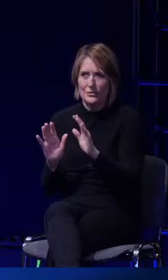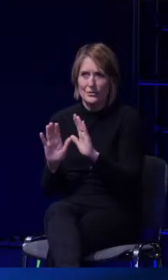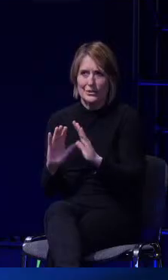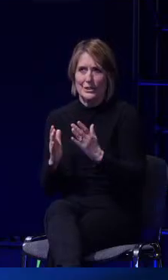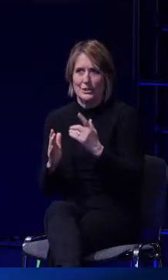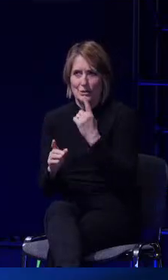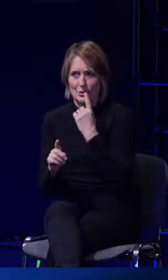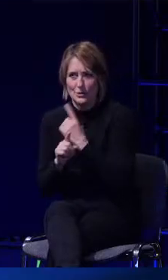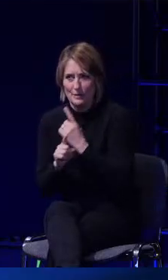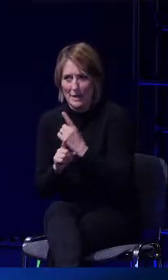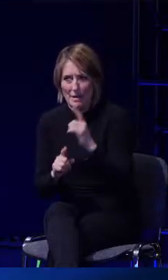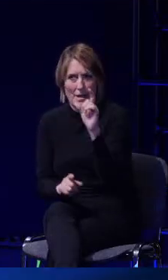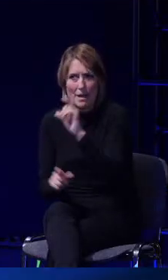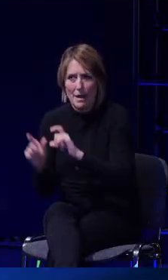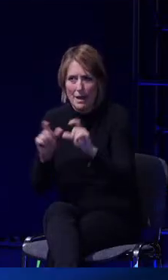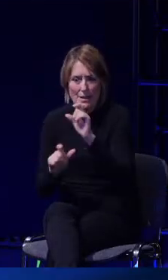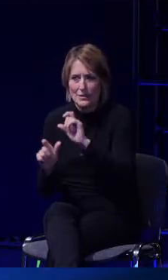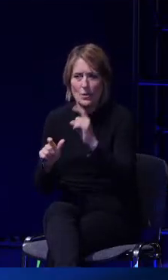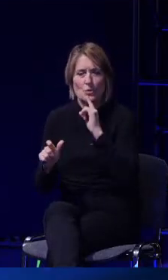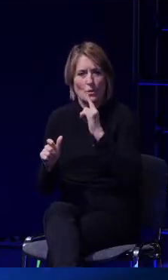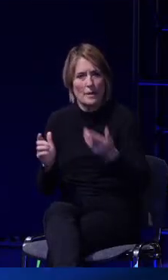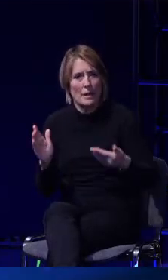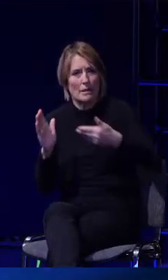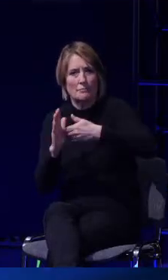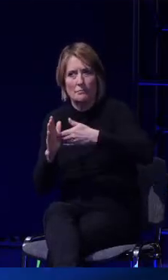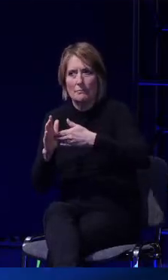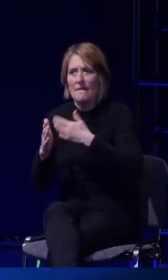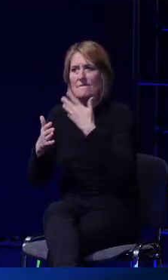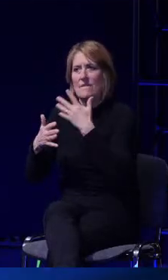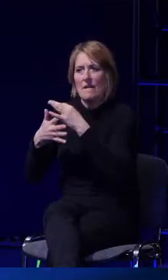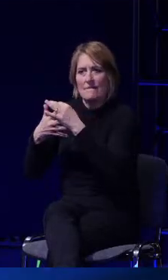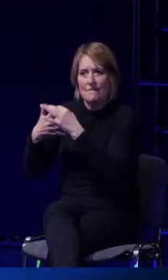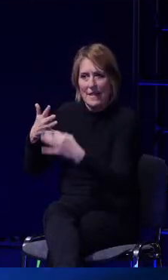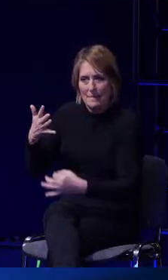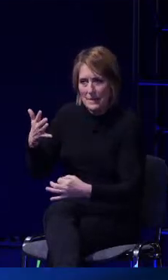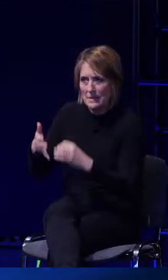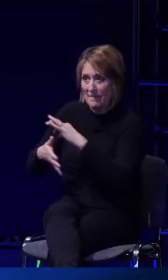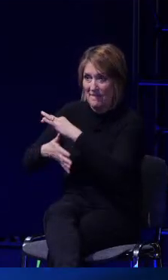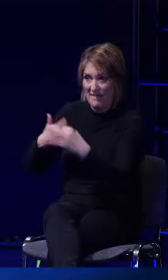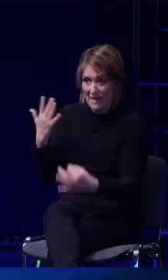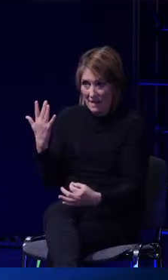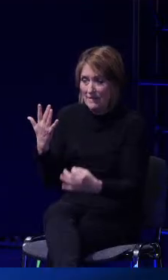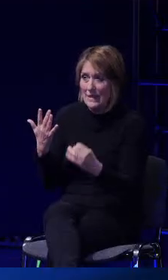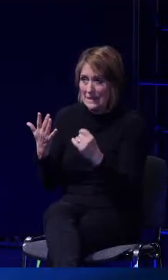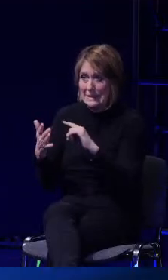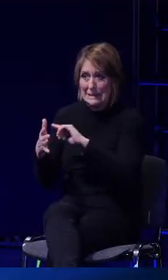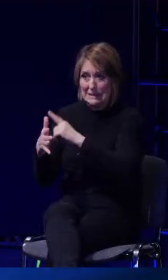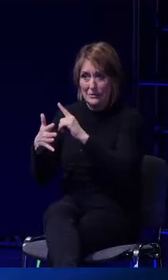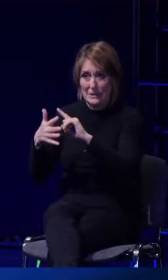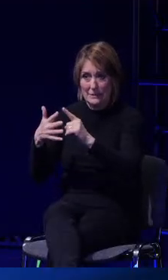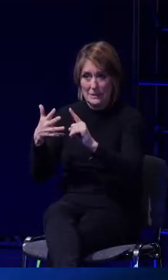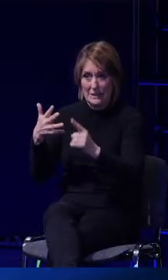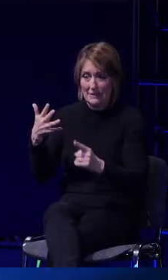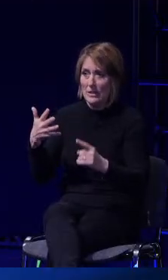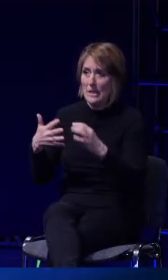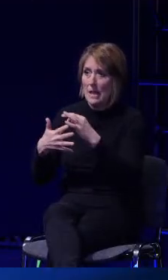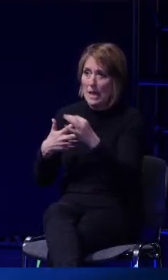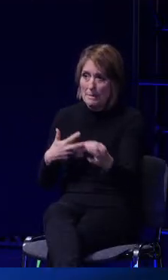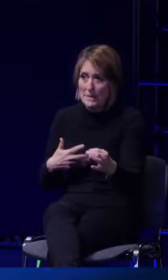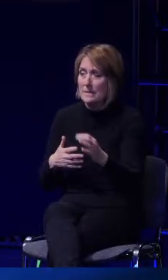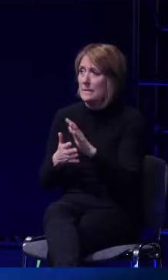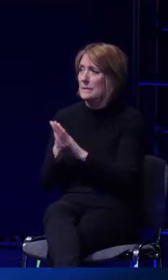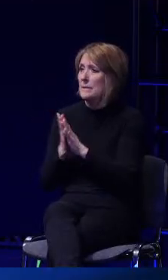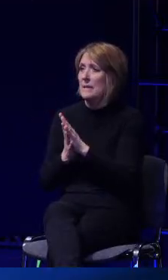Now you're talking about these 5 elements. So that's actually talking about 5 different elements that have